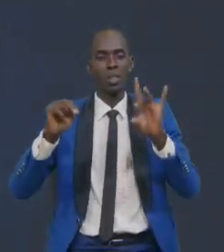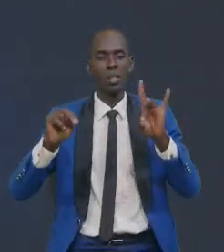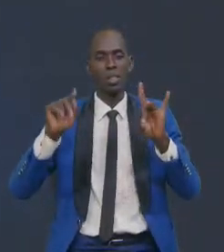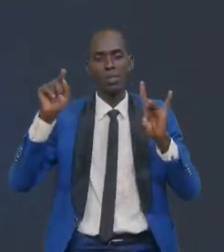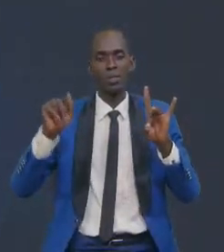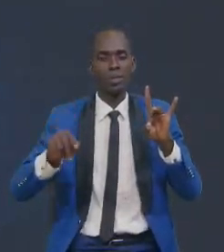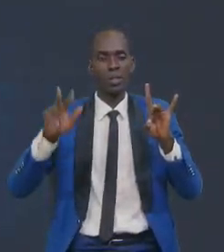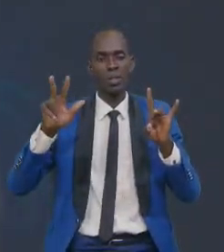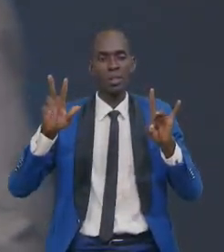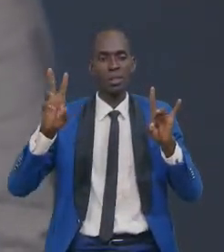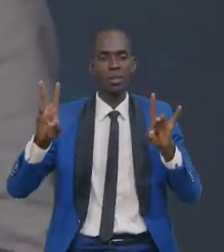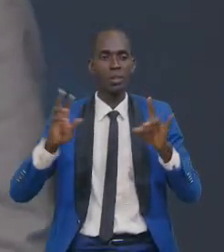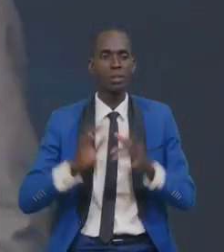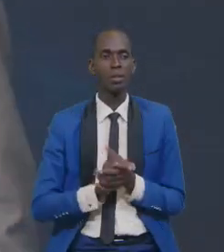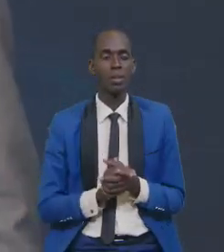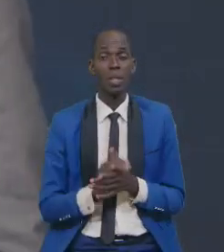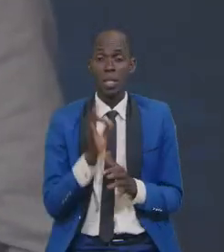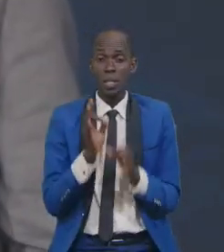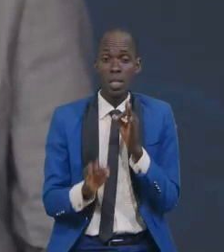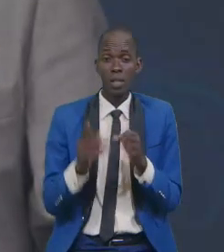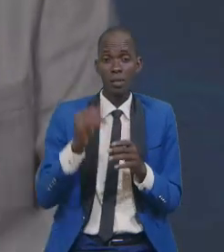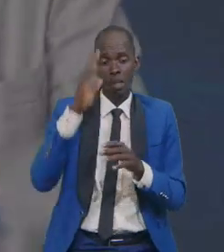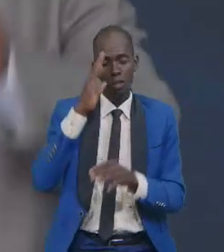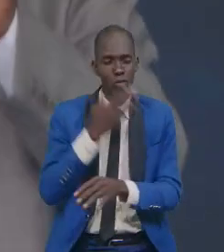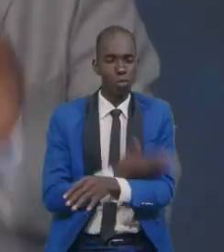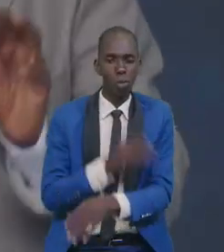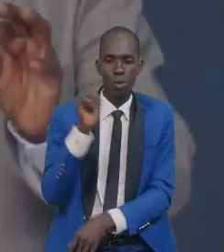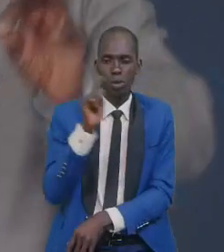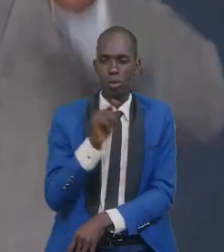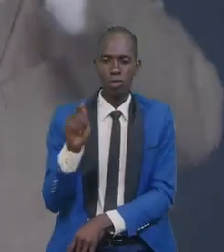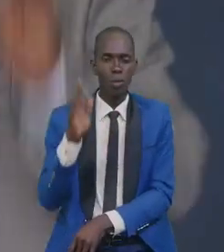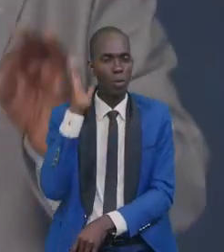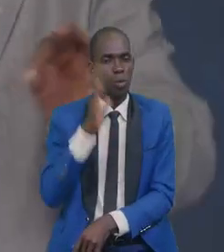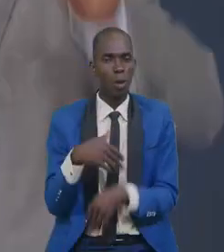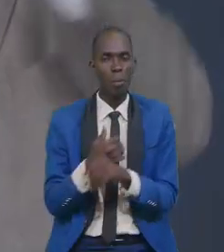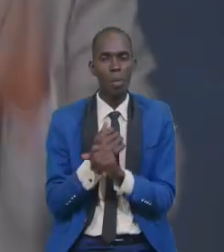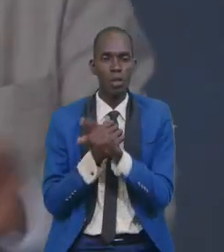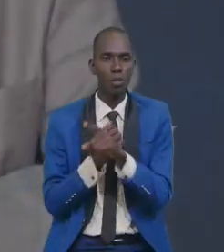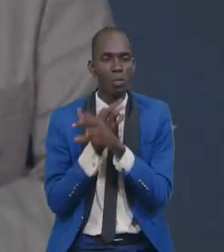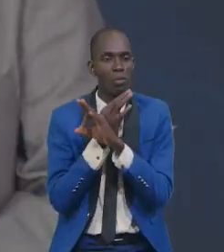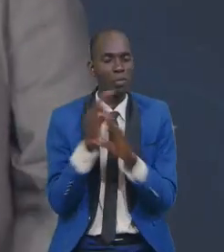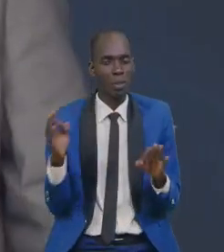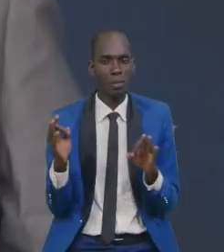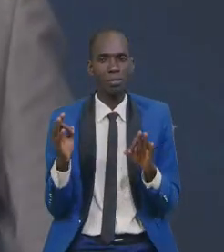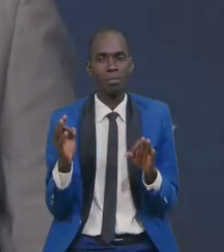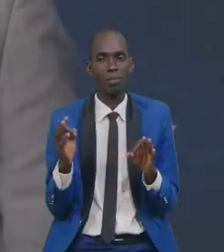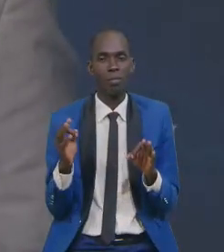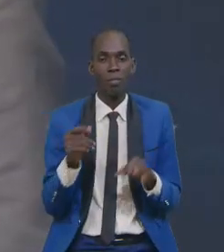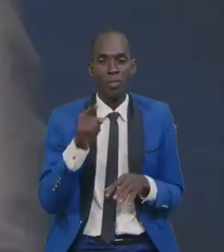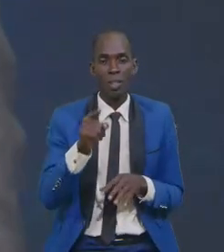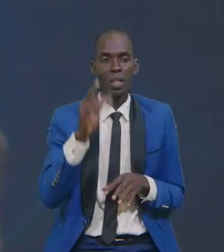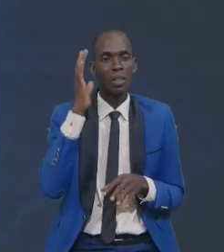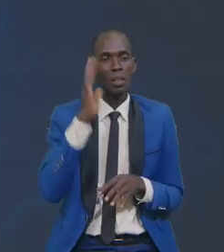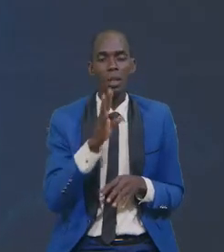verse 36, if the Son therefore shall make you free, ye shall